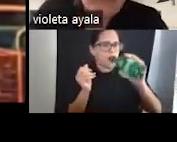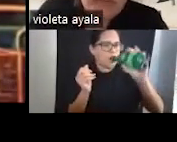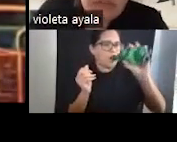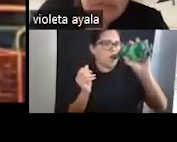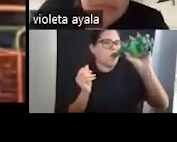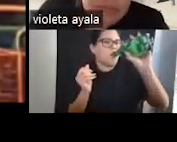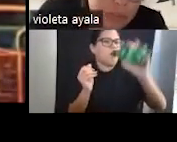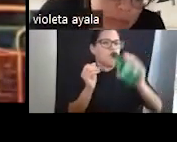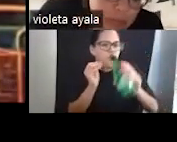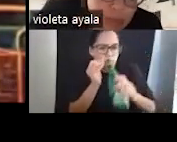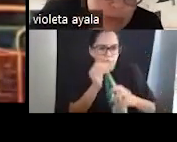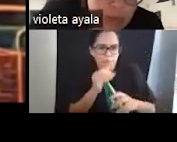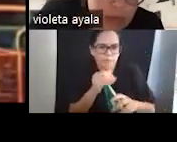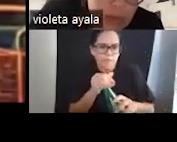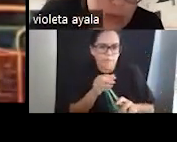I don't know if you're